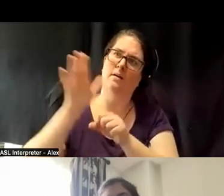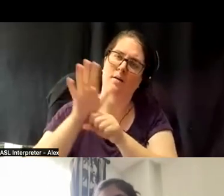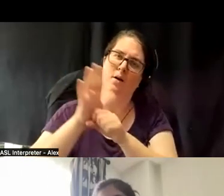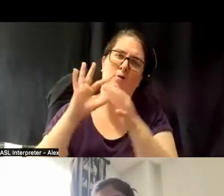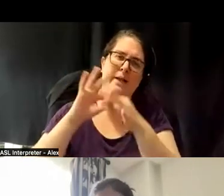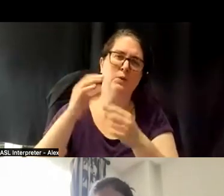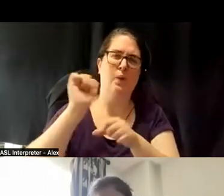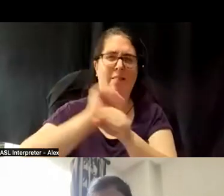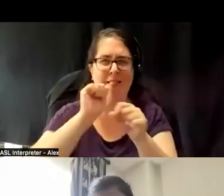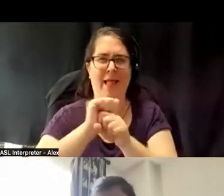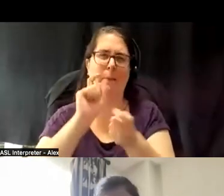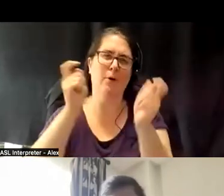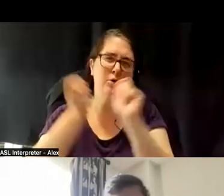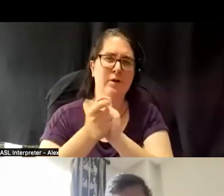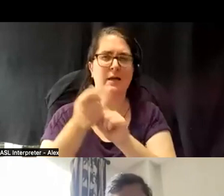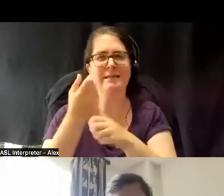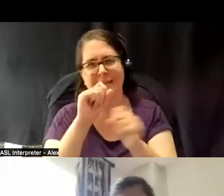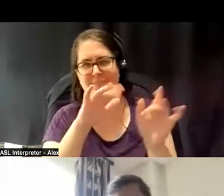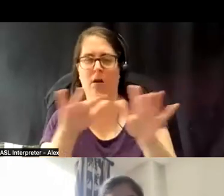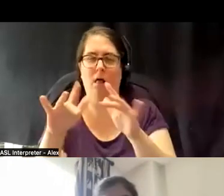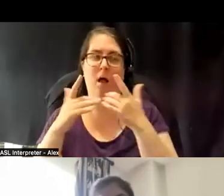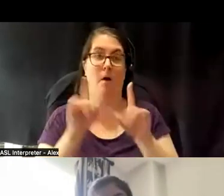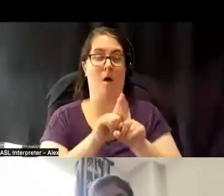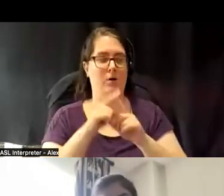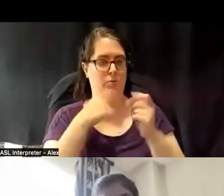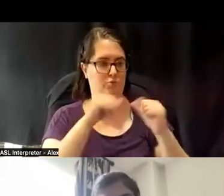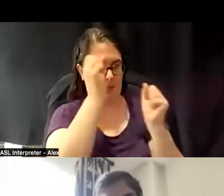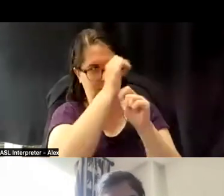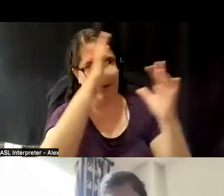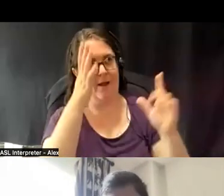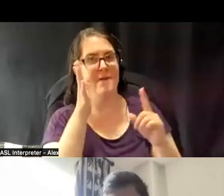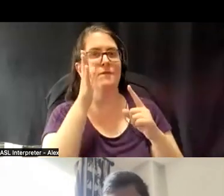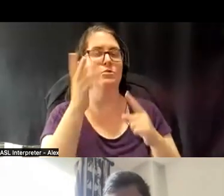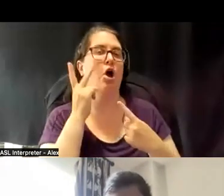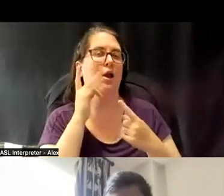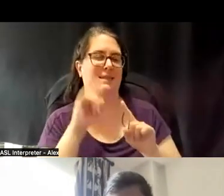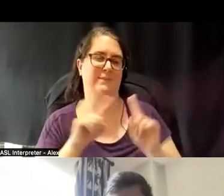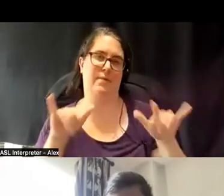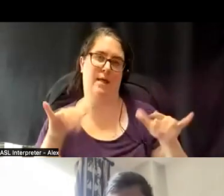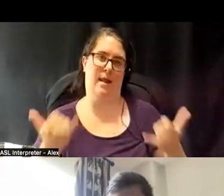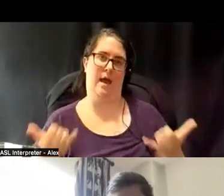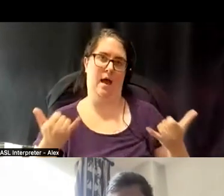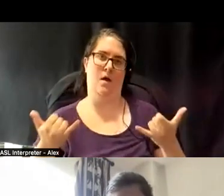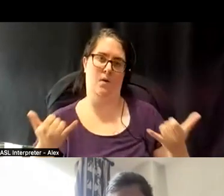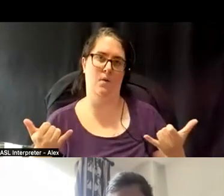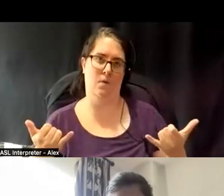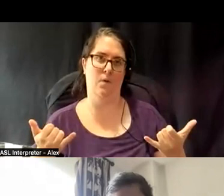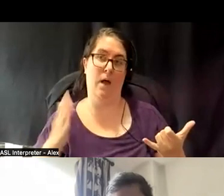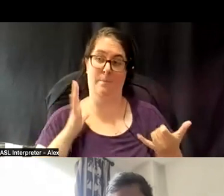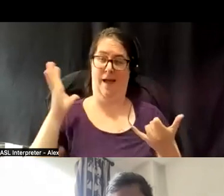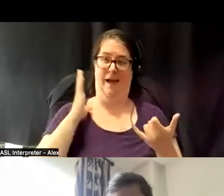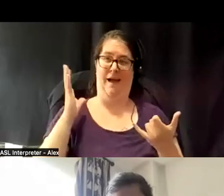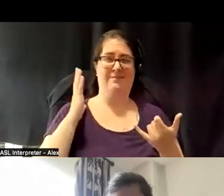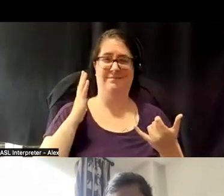reform. But we're also envisioning a future that looks different than the way things look now and the way they looked in the